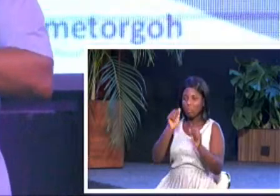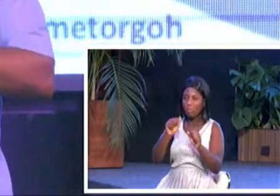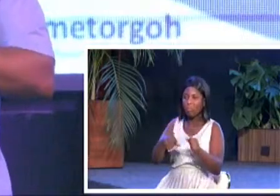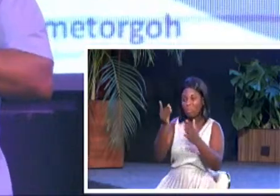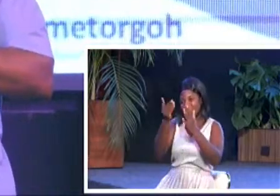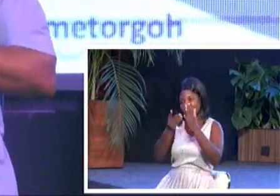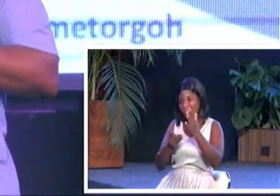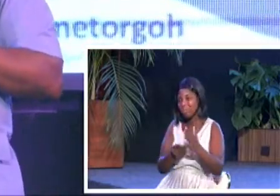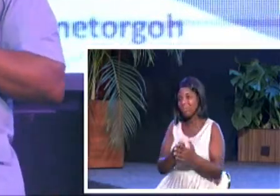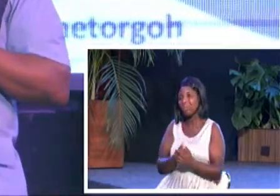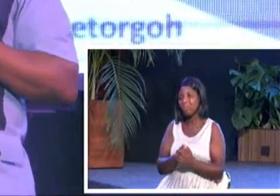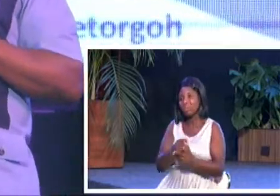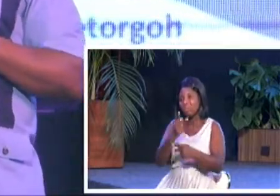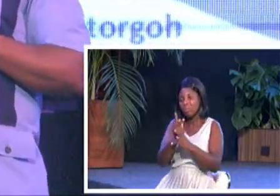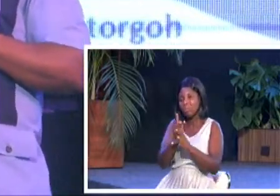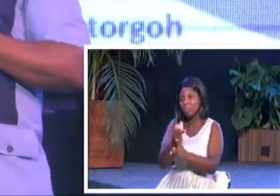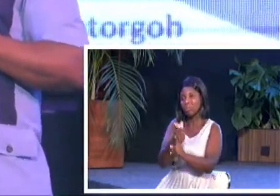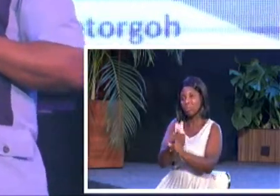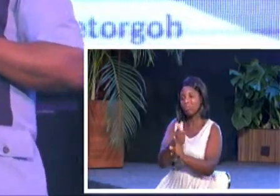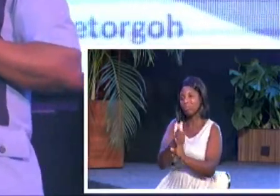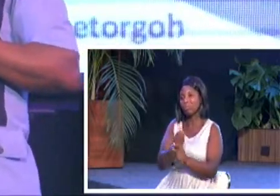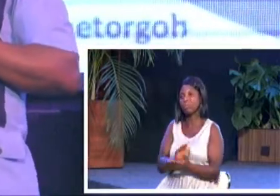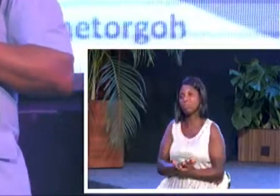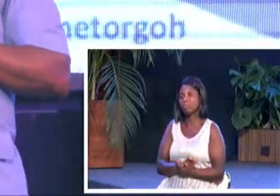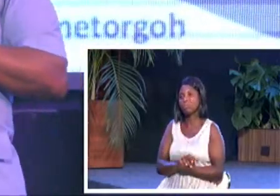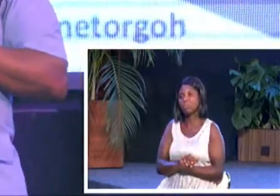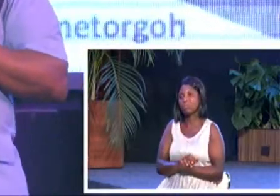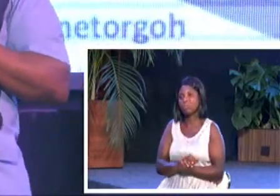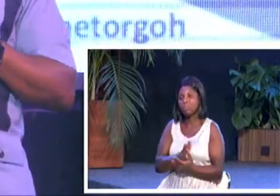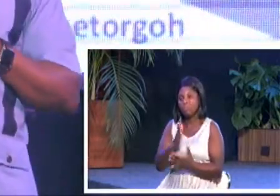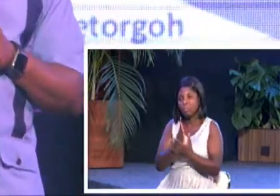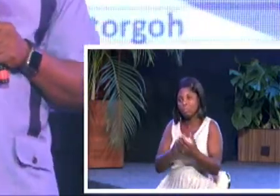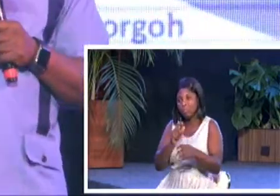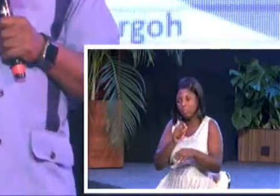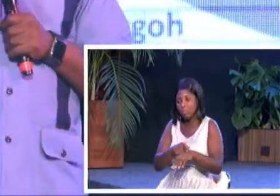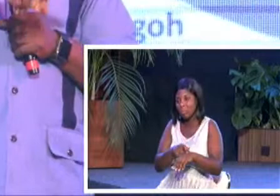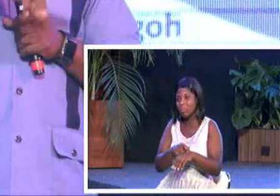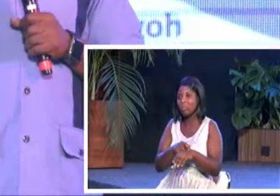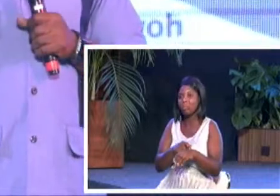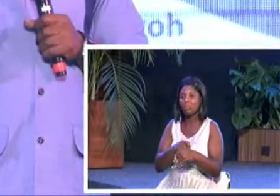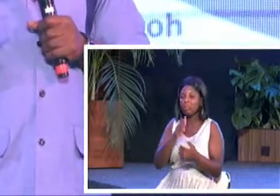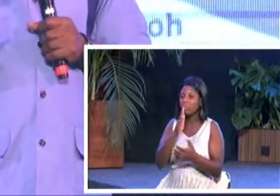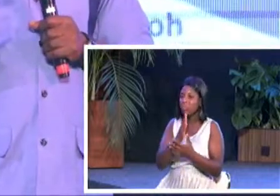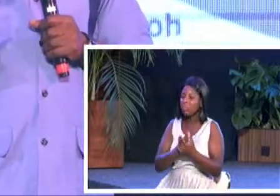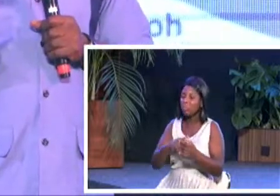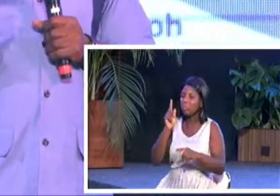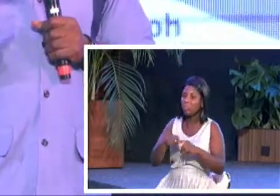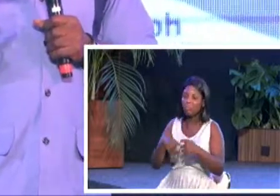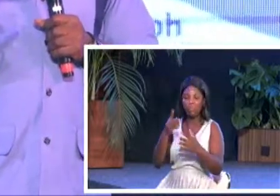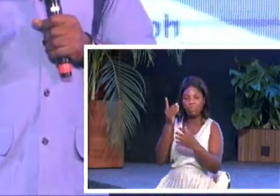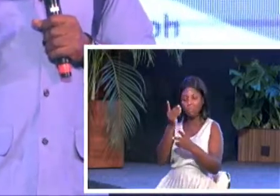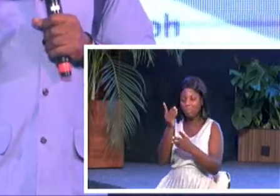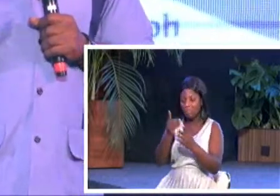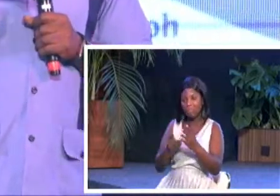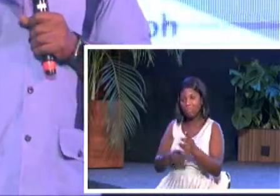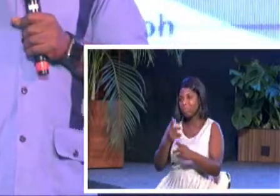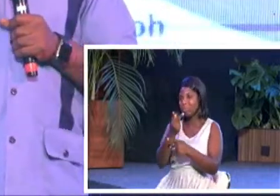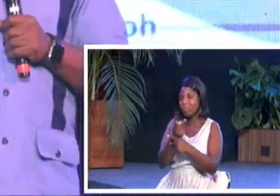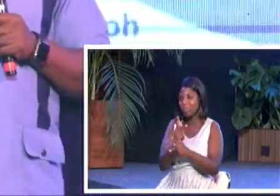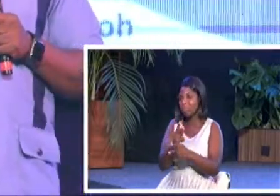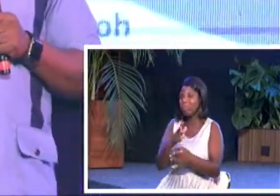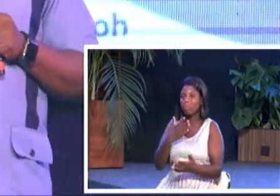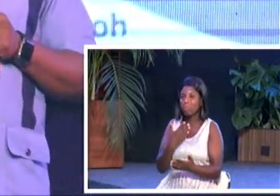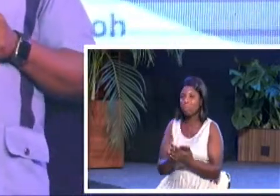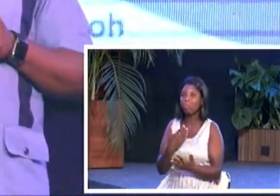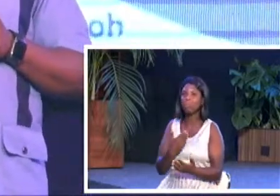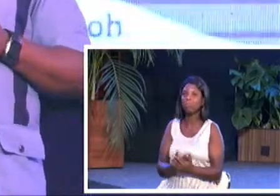when you design the product, they can tell you this one wasn't done well, this should have been here, and what they call product analysts. And they